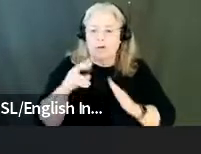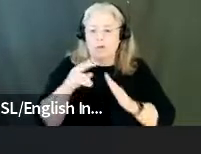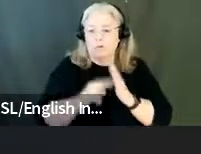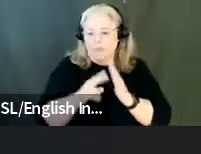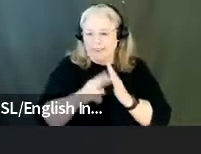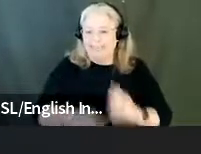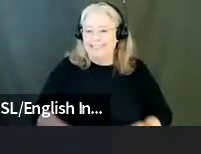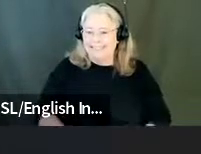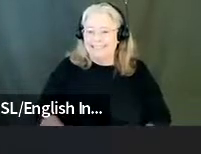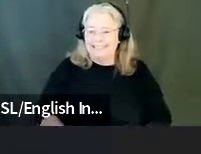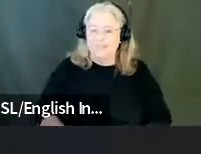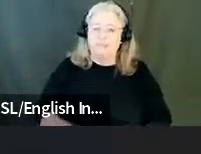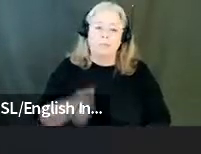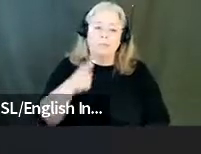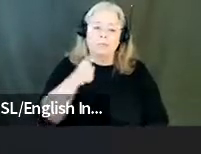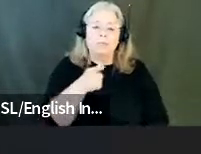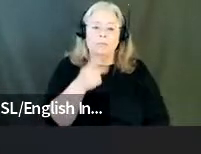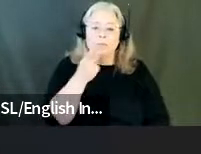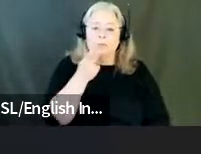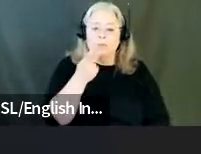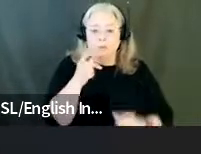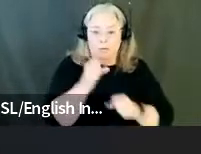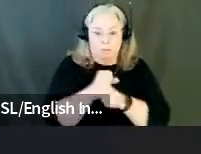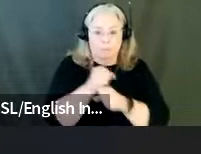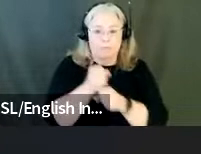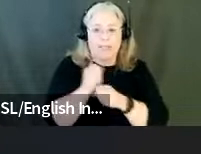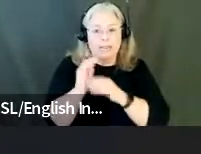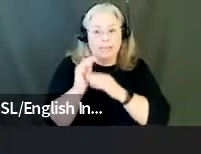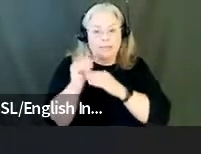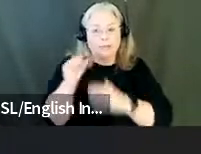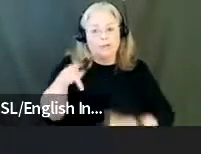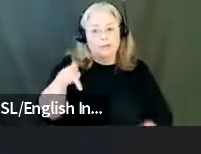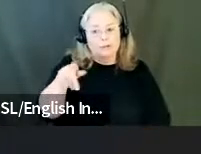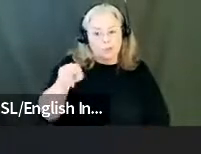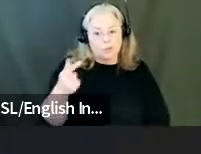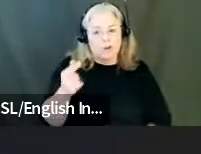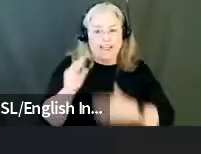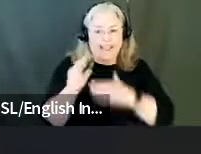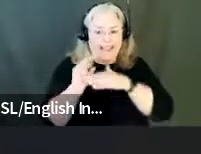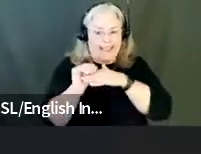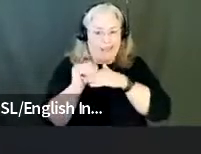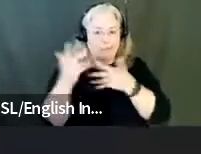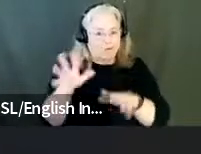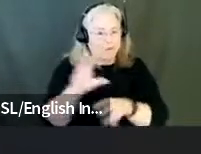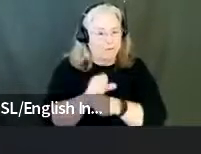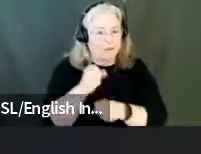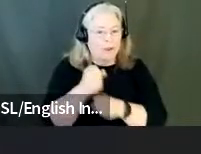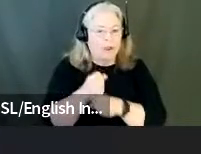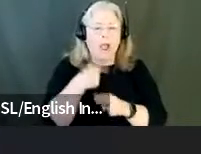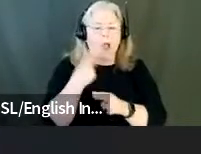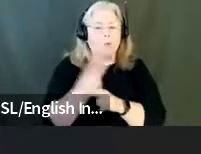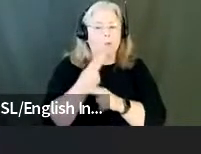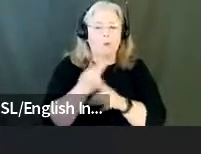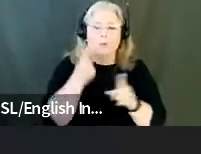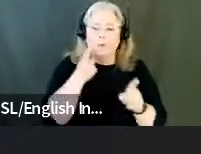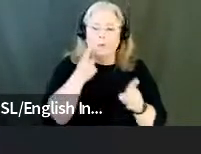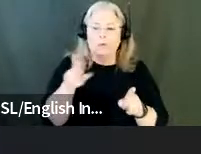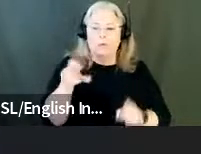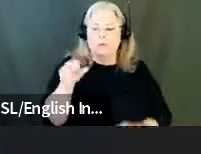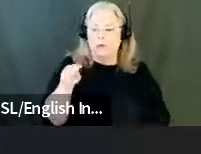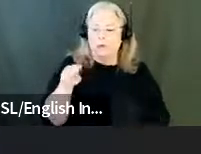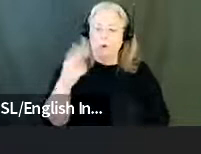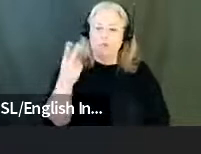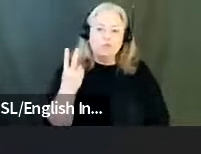show you here, you all made a spring clip. And the spring clip, I will use this Remo 2